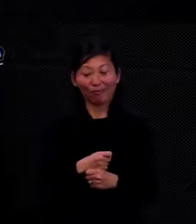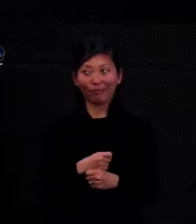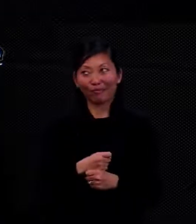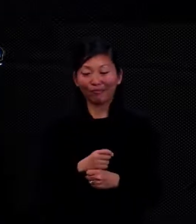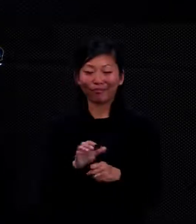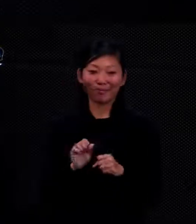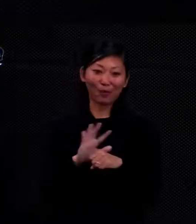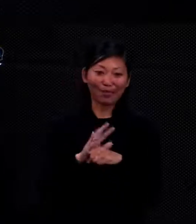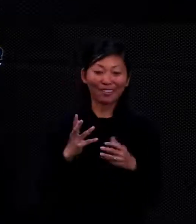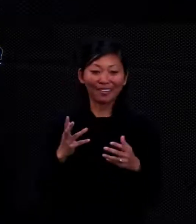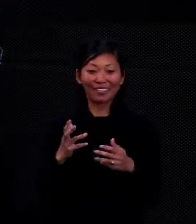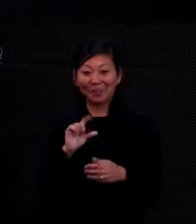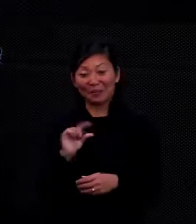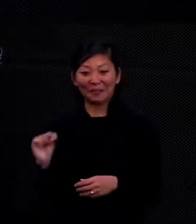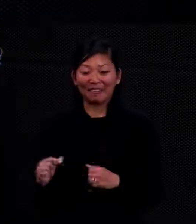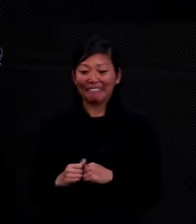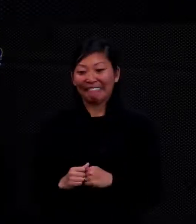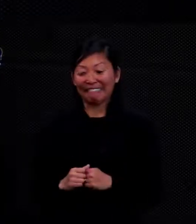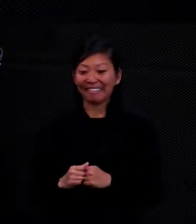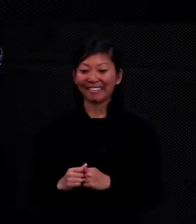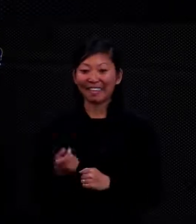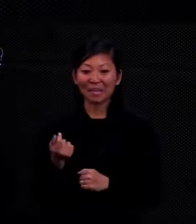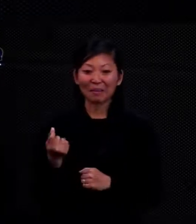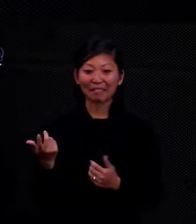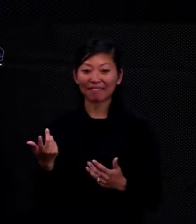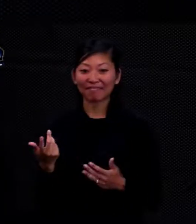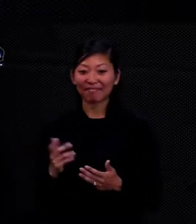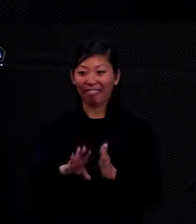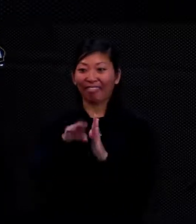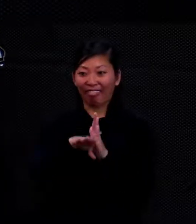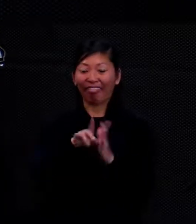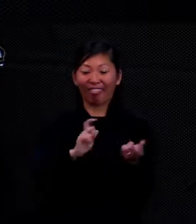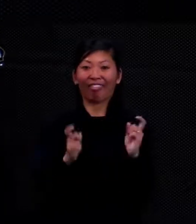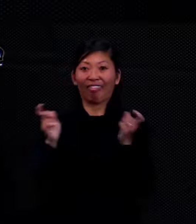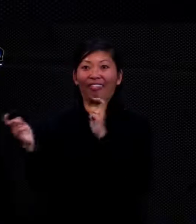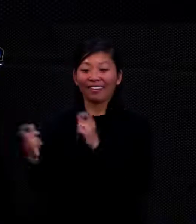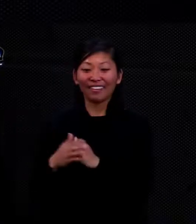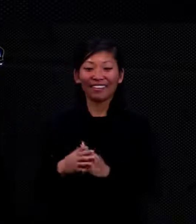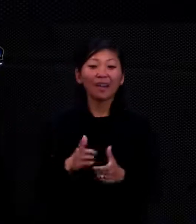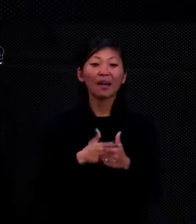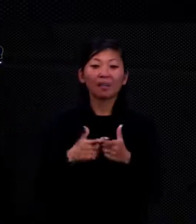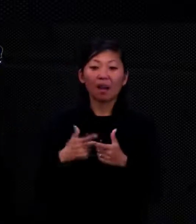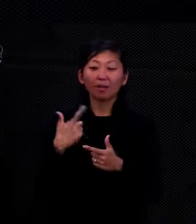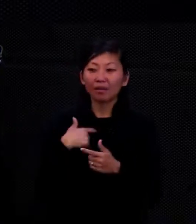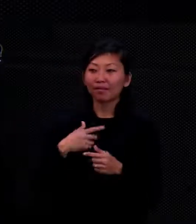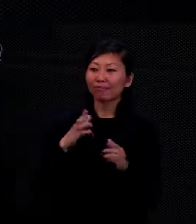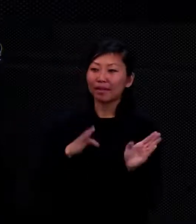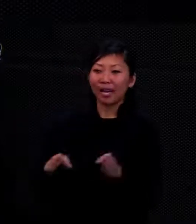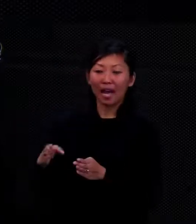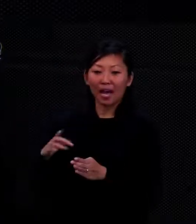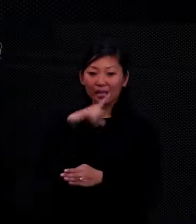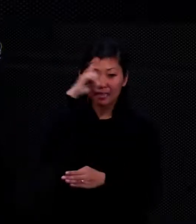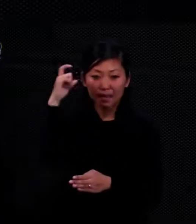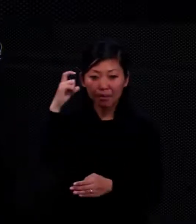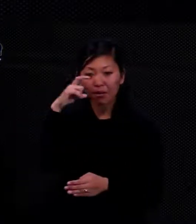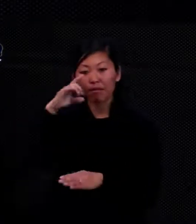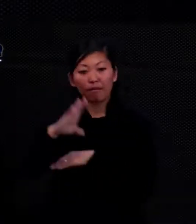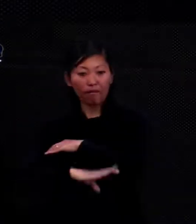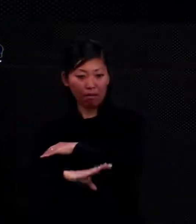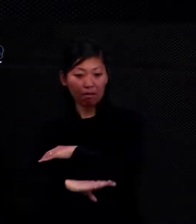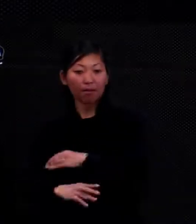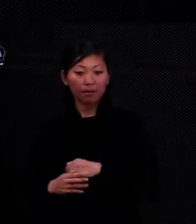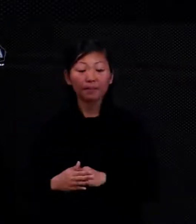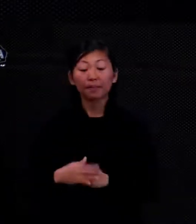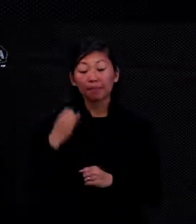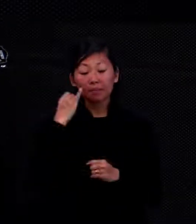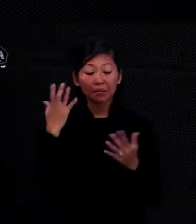you know, like 2020 is, you know, kind of been an up and down, and then look ahead toward the summer and fall. So